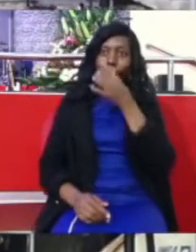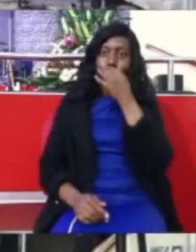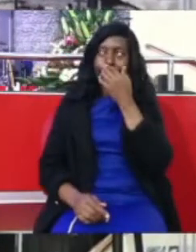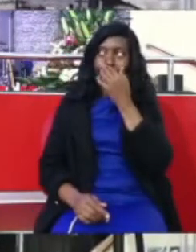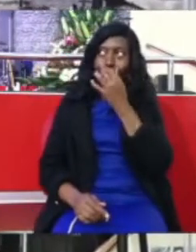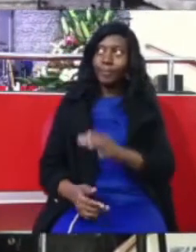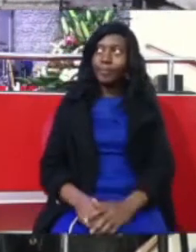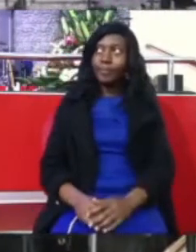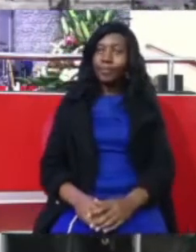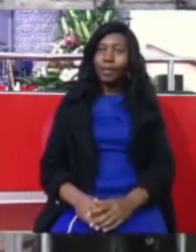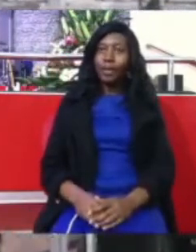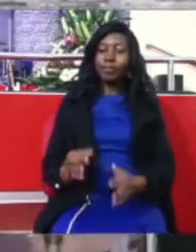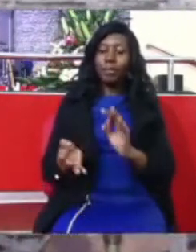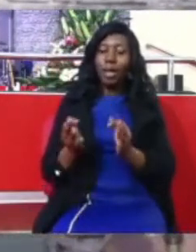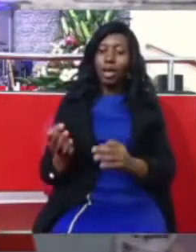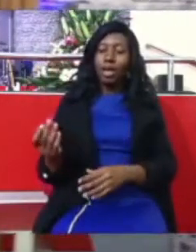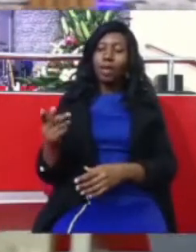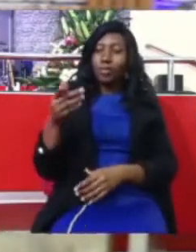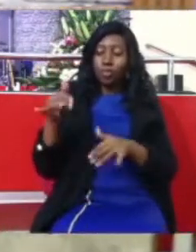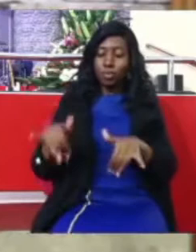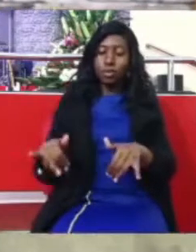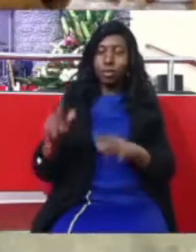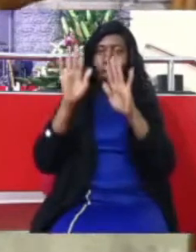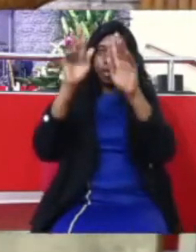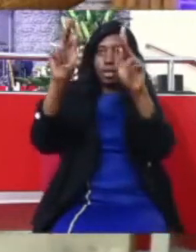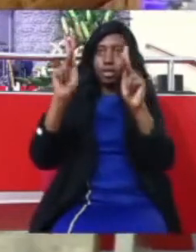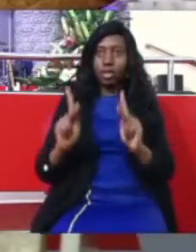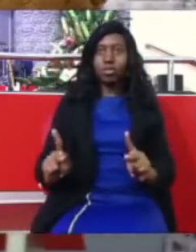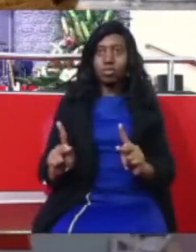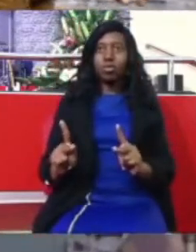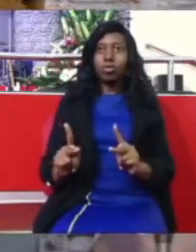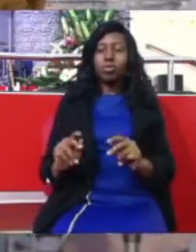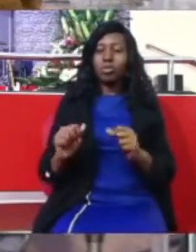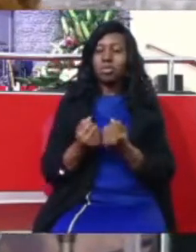tell you, anybody who comes from those sides of Kisumu will never stop a vehicle to buy that fish.